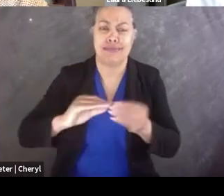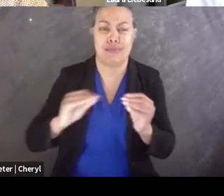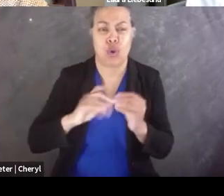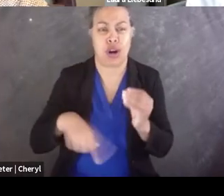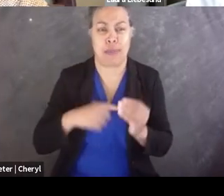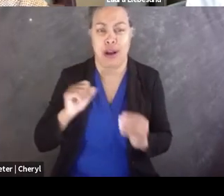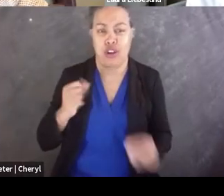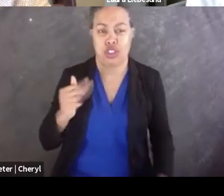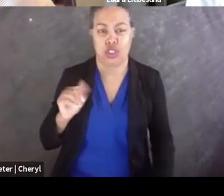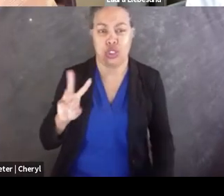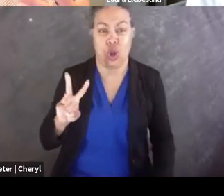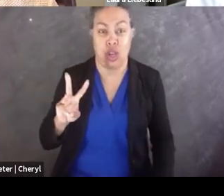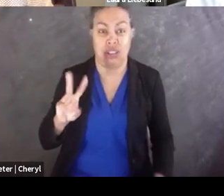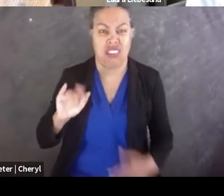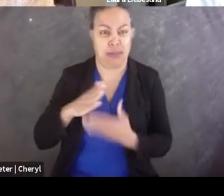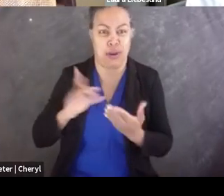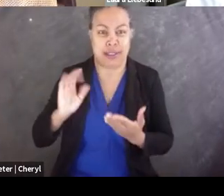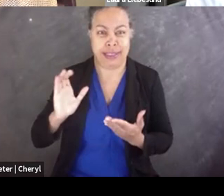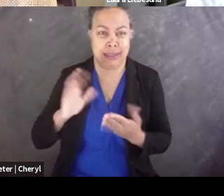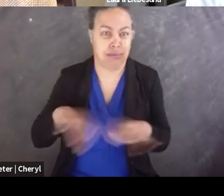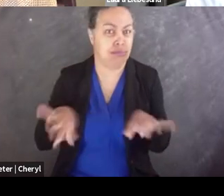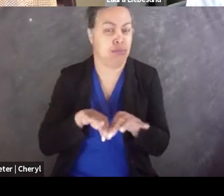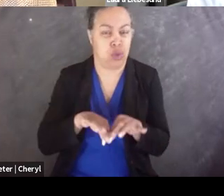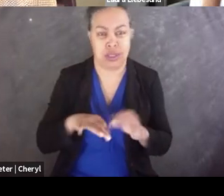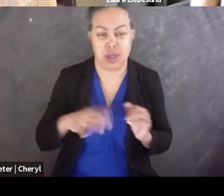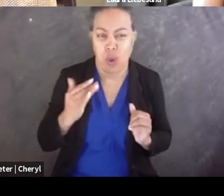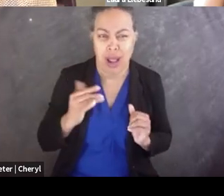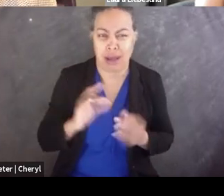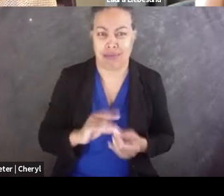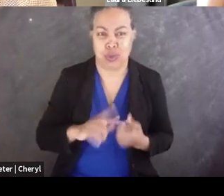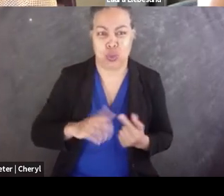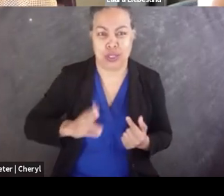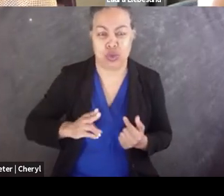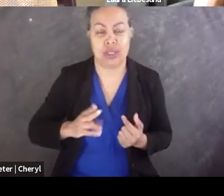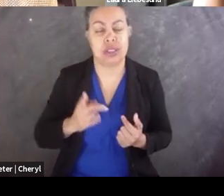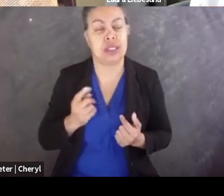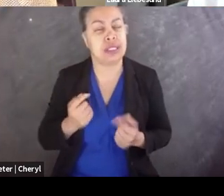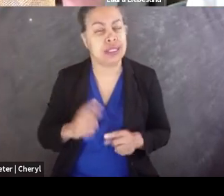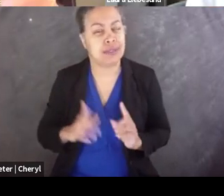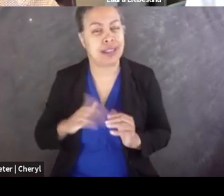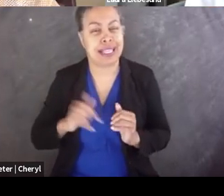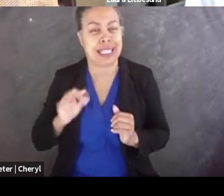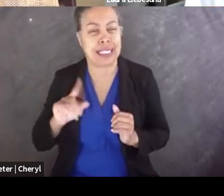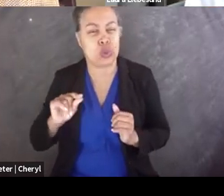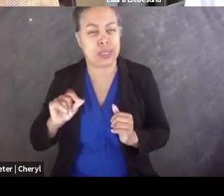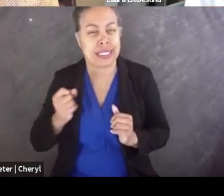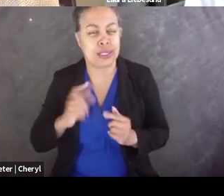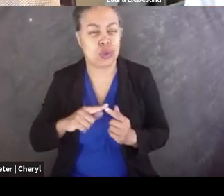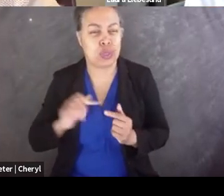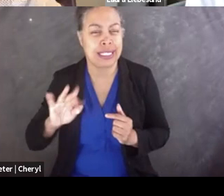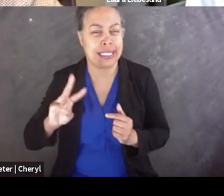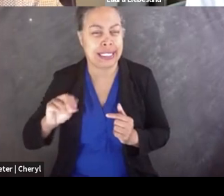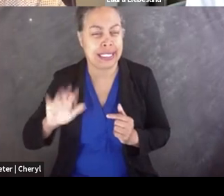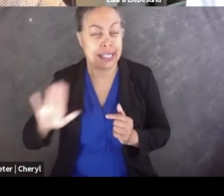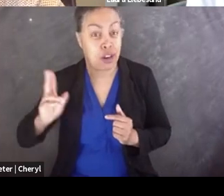such an important part of this history, a little bit from the history of, you know, the 1920s, on through the 1960s and then on to